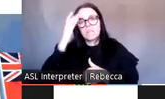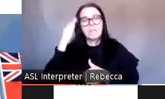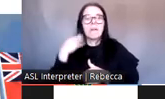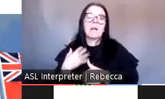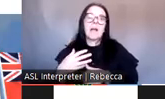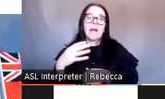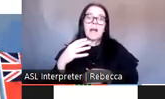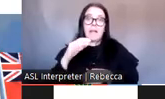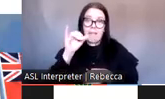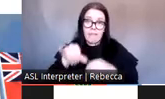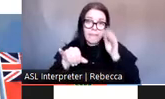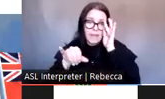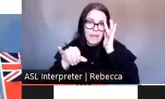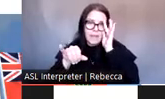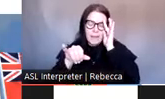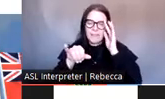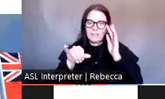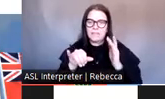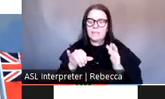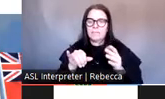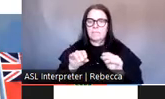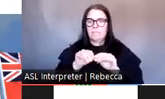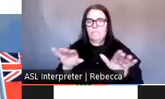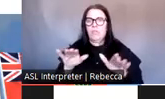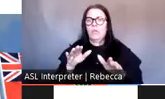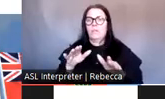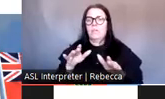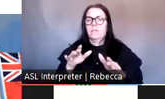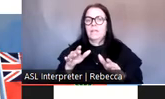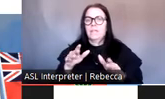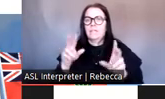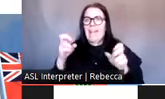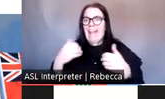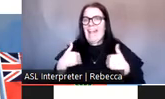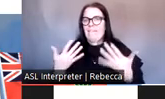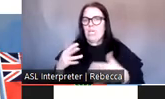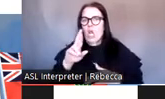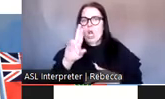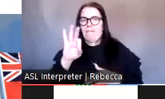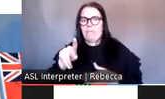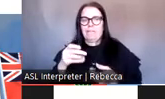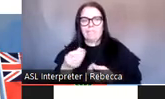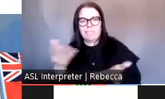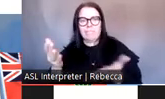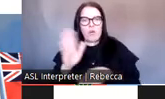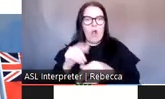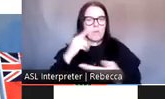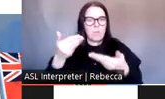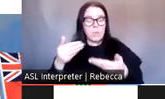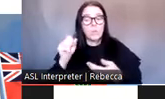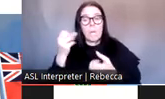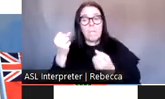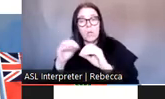and that has been distributed through a call for proposals. So lots of educational organizations and employers and